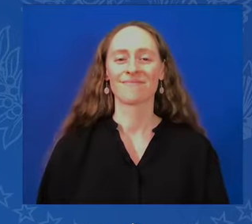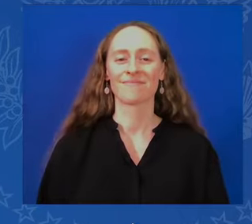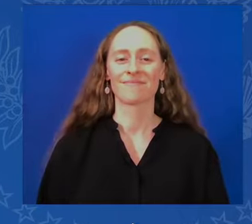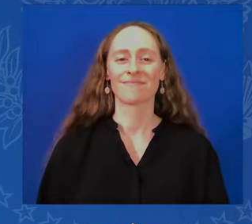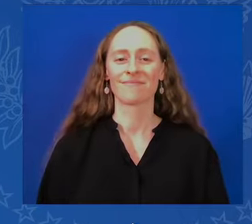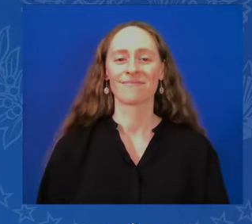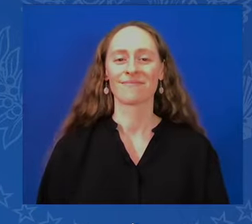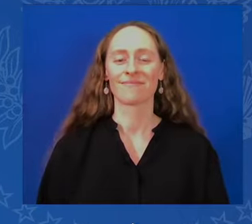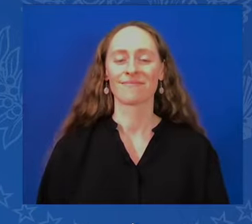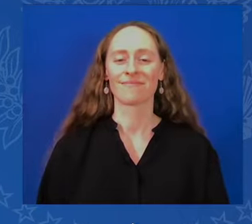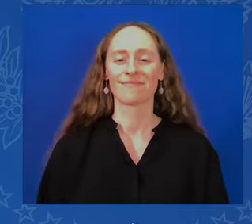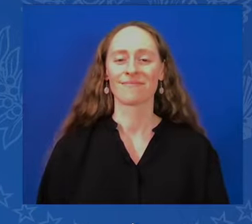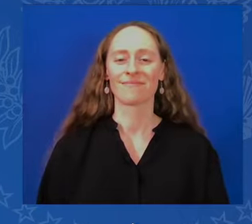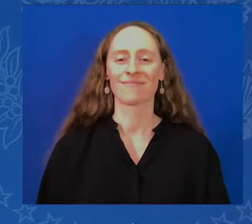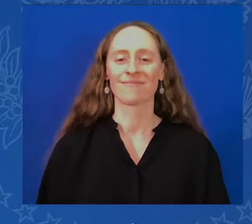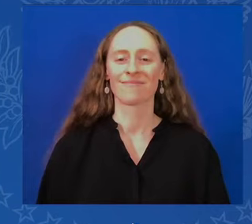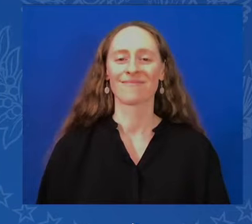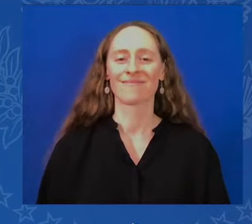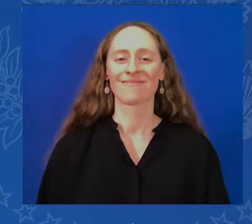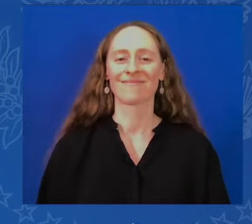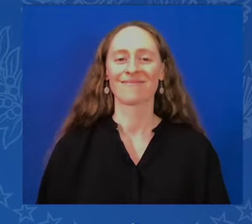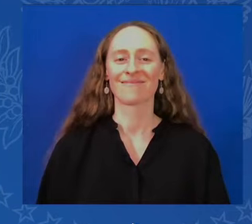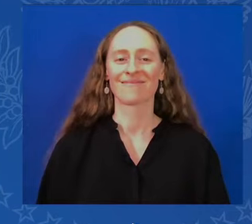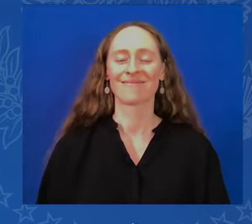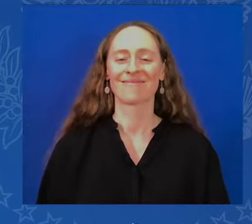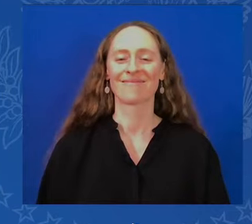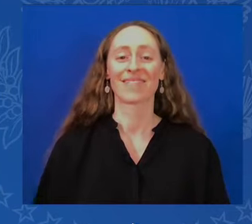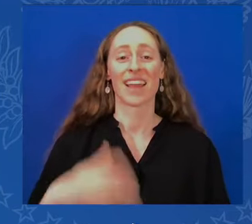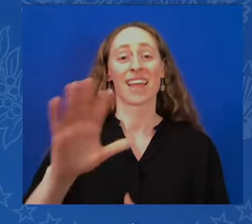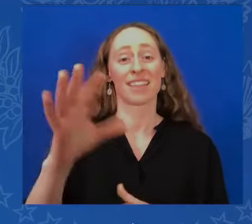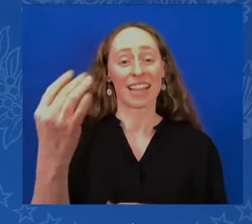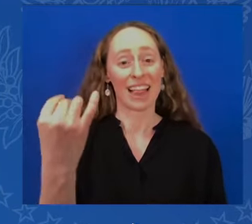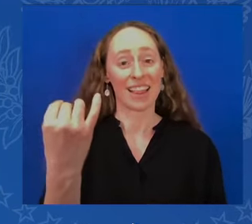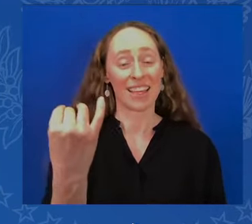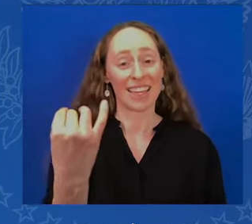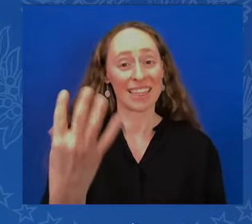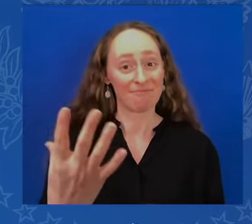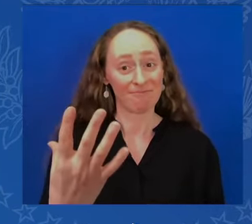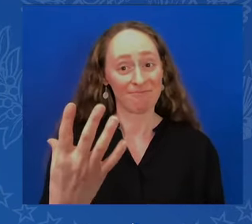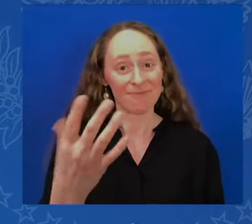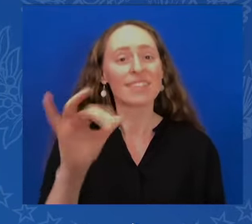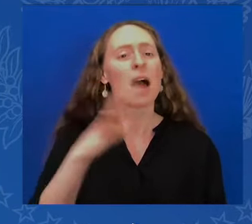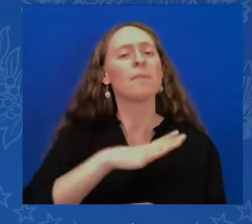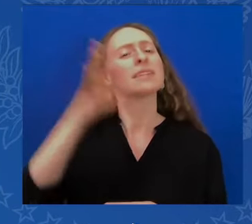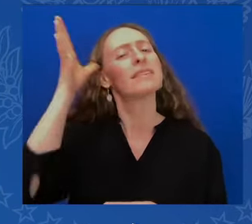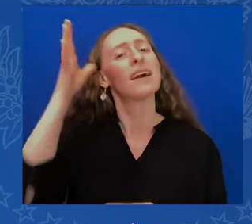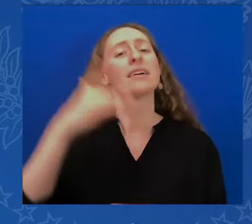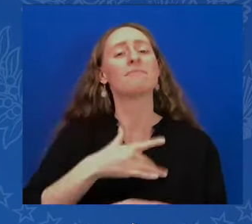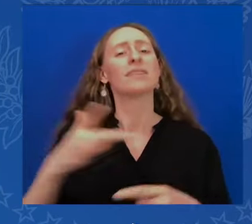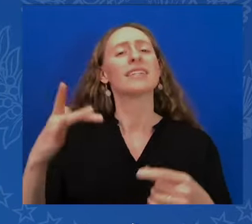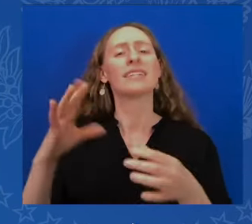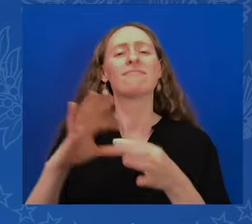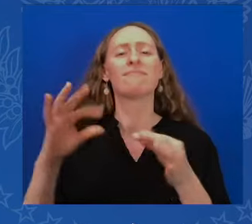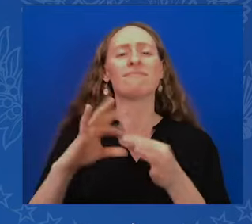By the way, folks, I say to my dad, Dad, they're mispronouncing Balmer.